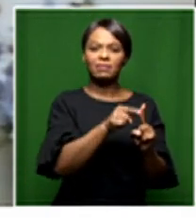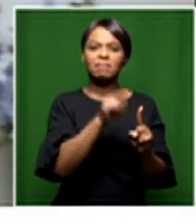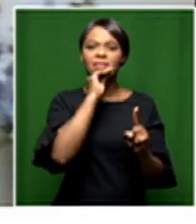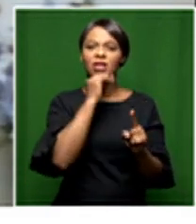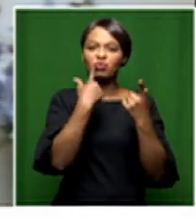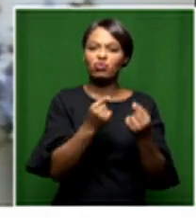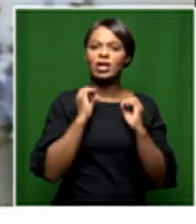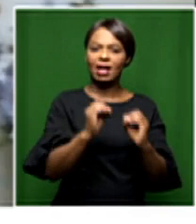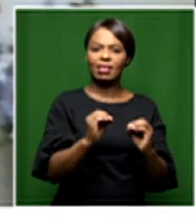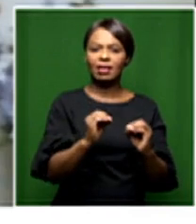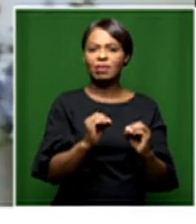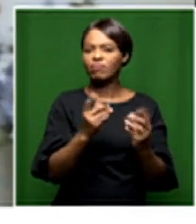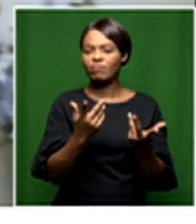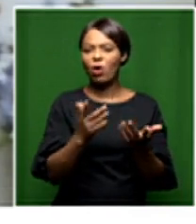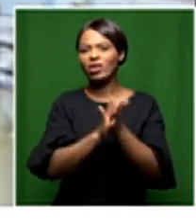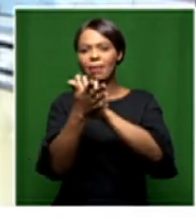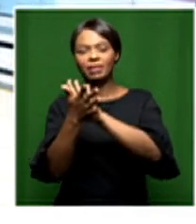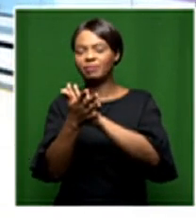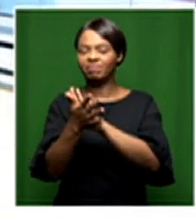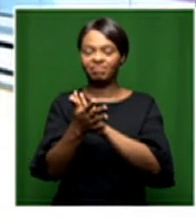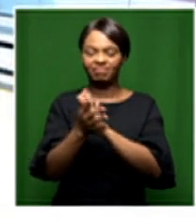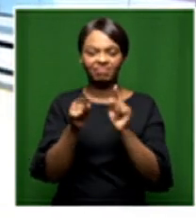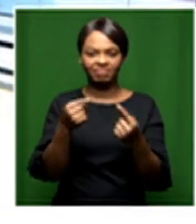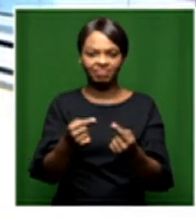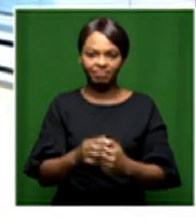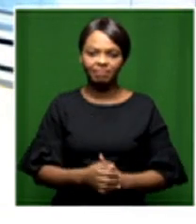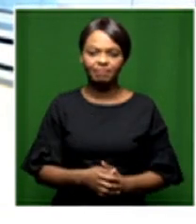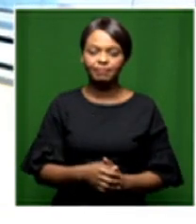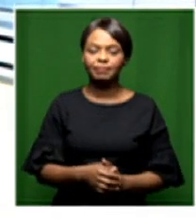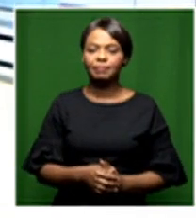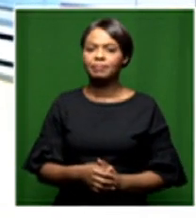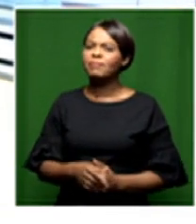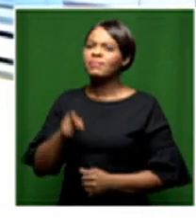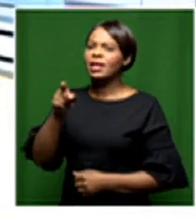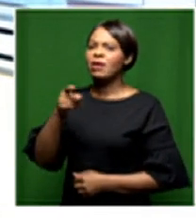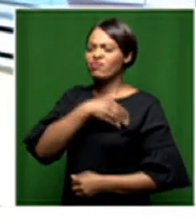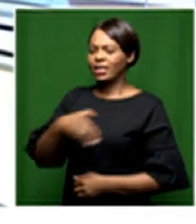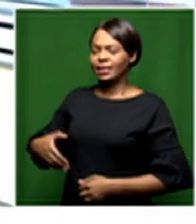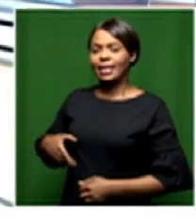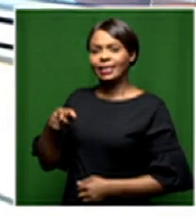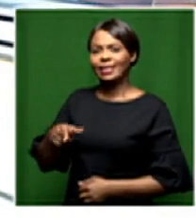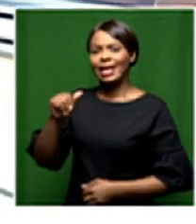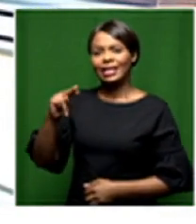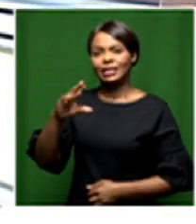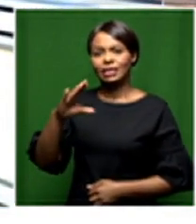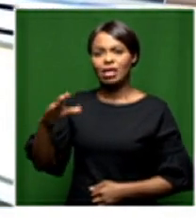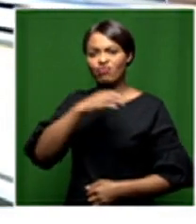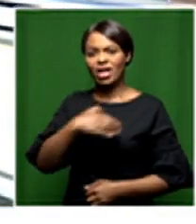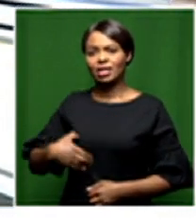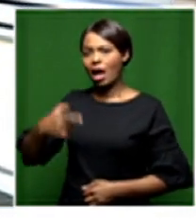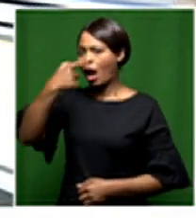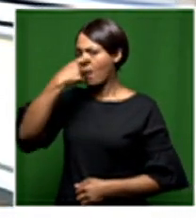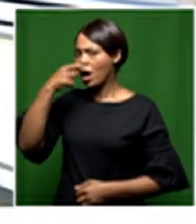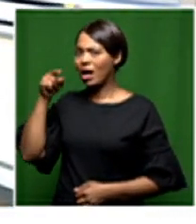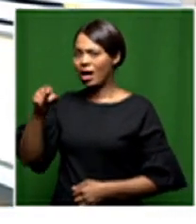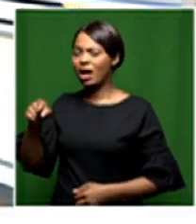doing incredible damage. And, you know, the president of the ANC, President Cyril Ramaphosa,